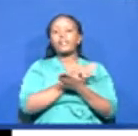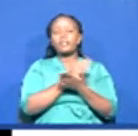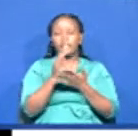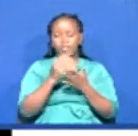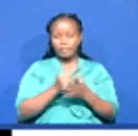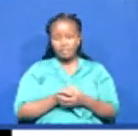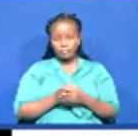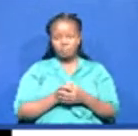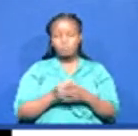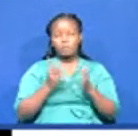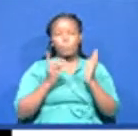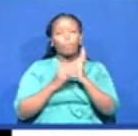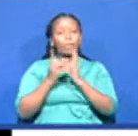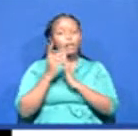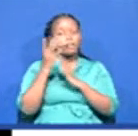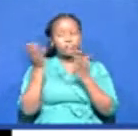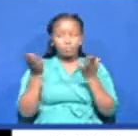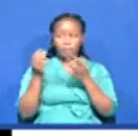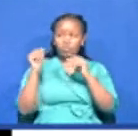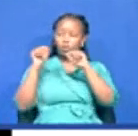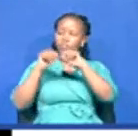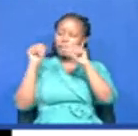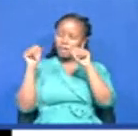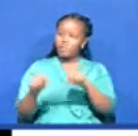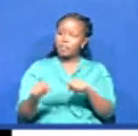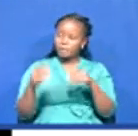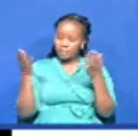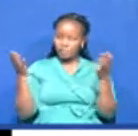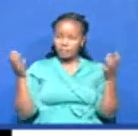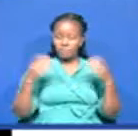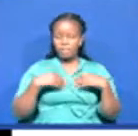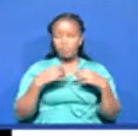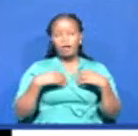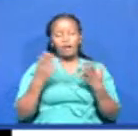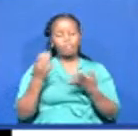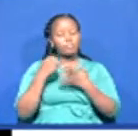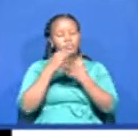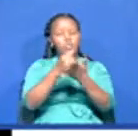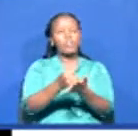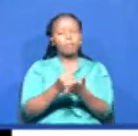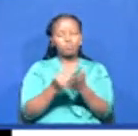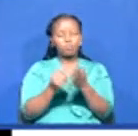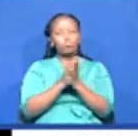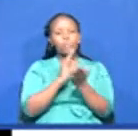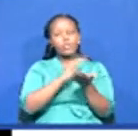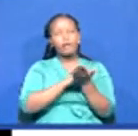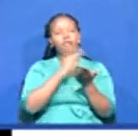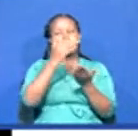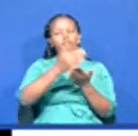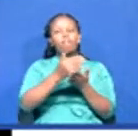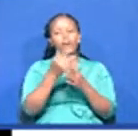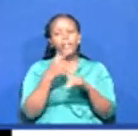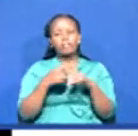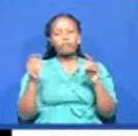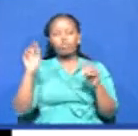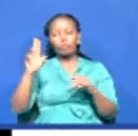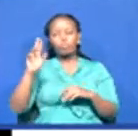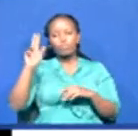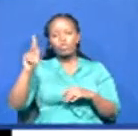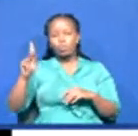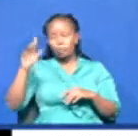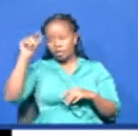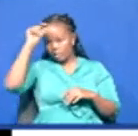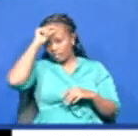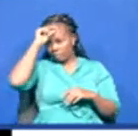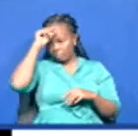The development of the system has been made possible with the funding from the UK government.